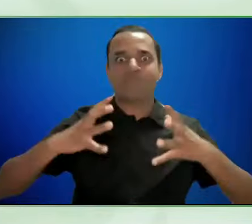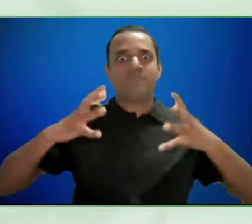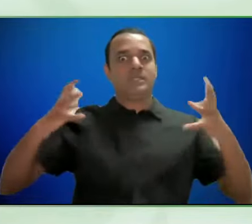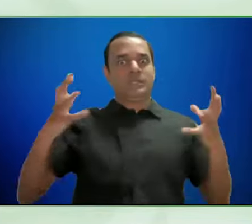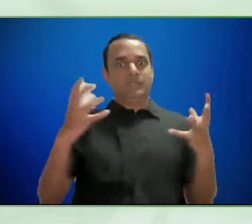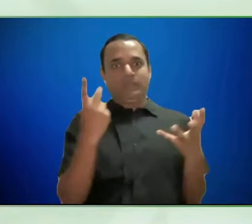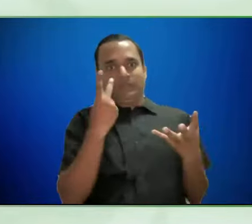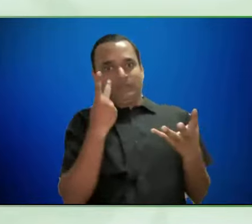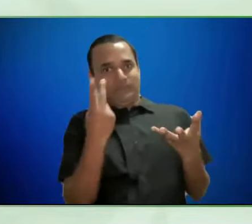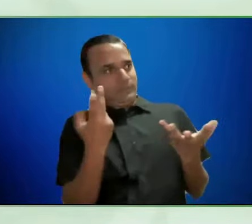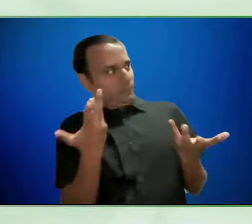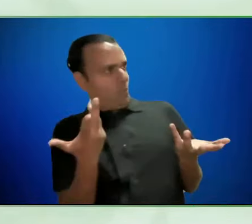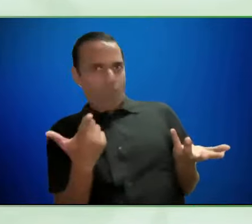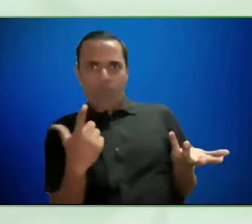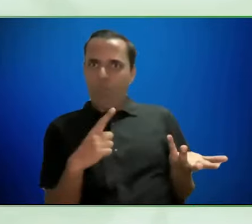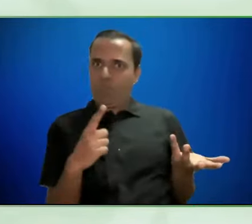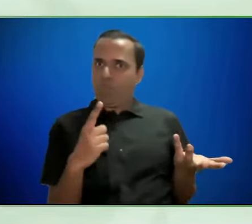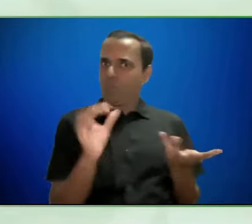of March?